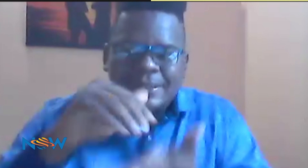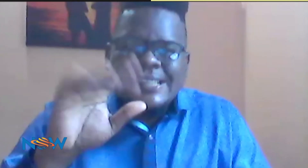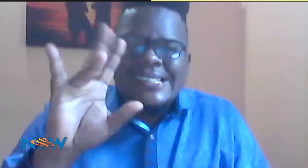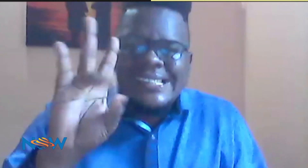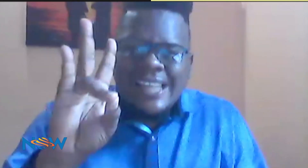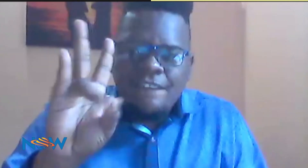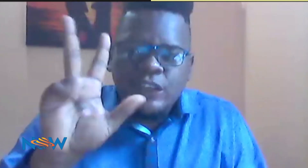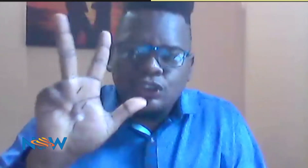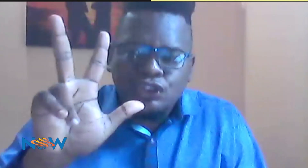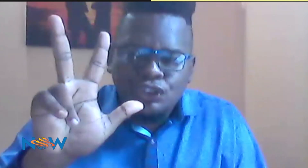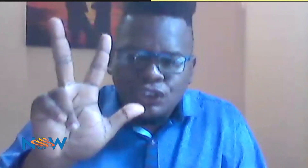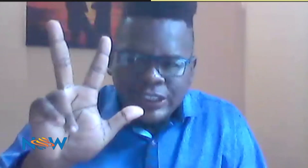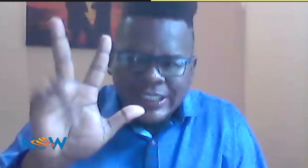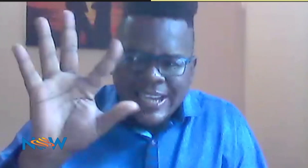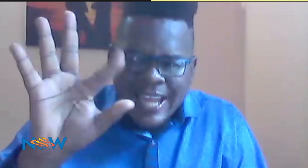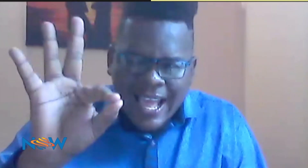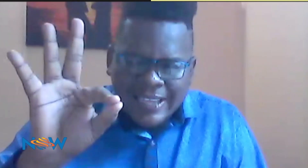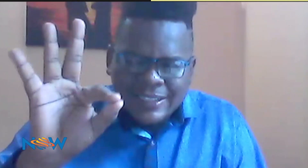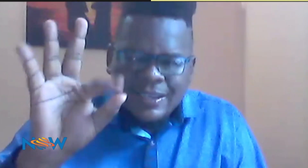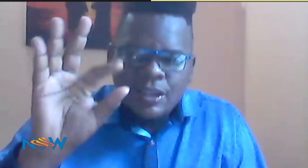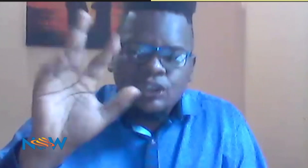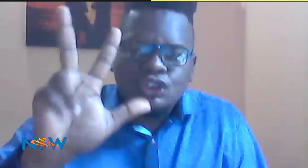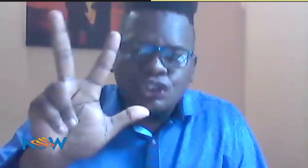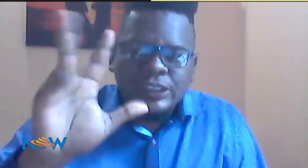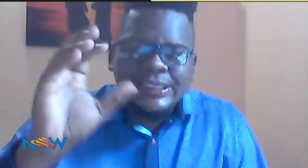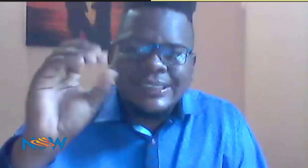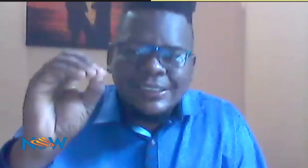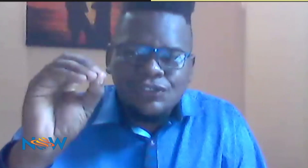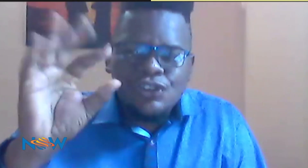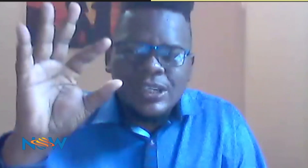739-094. Again,